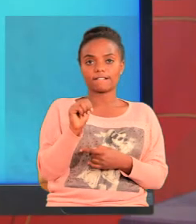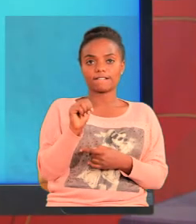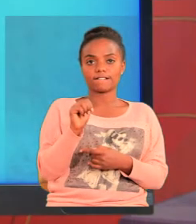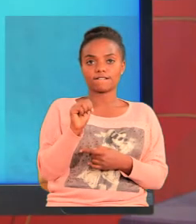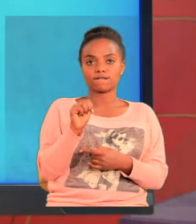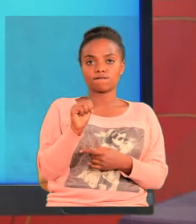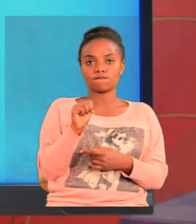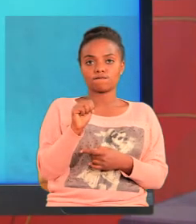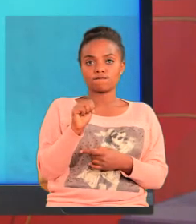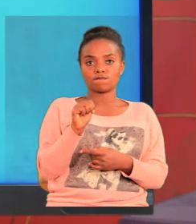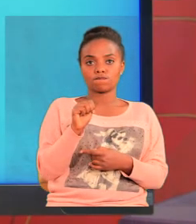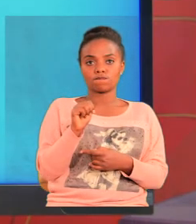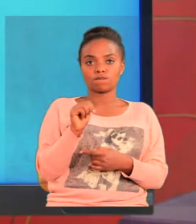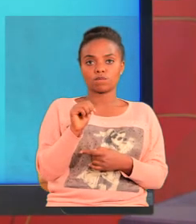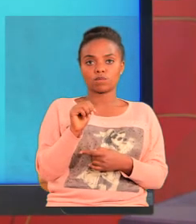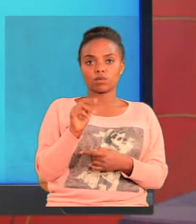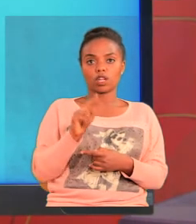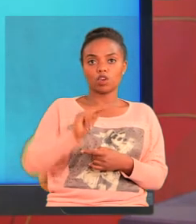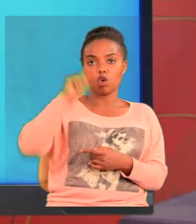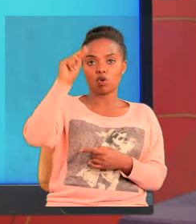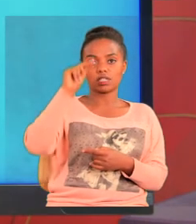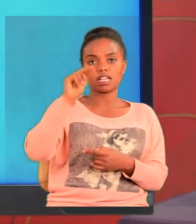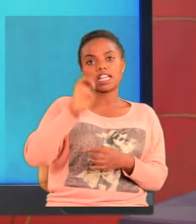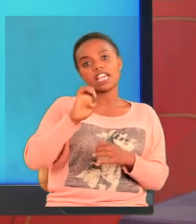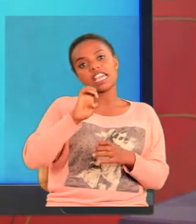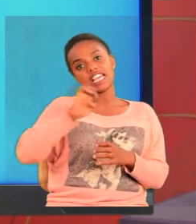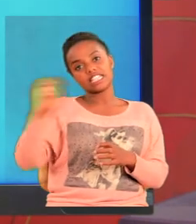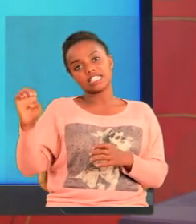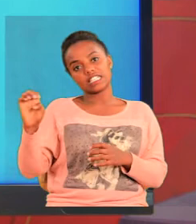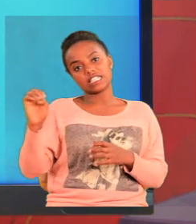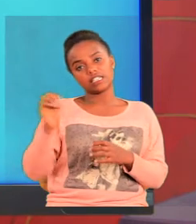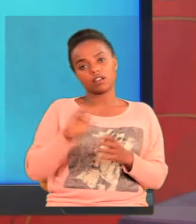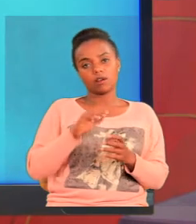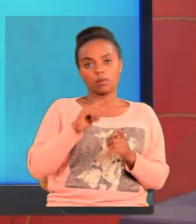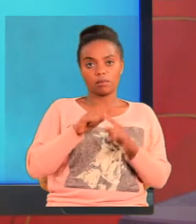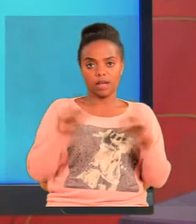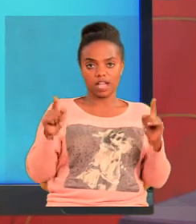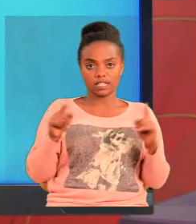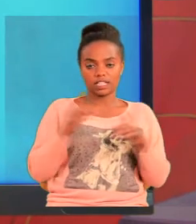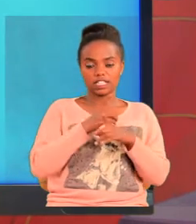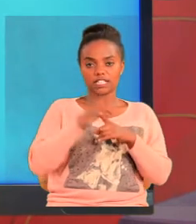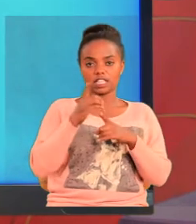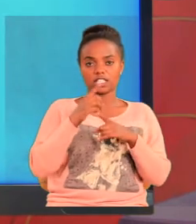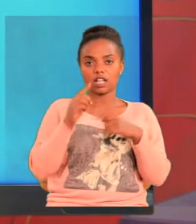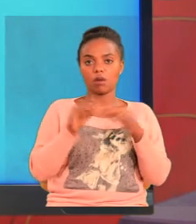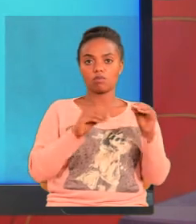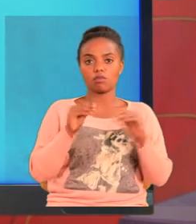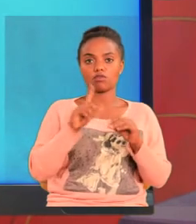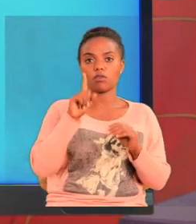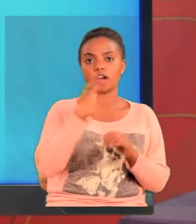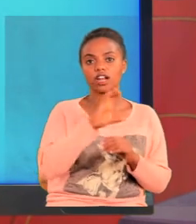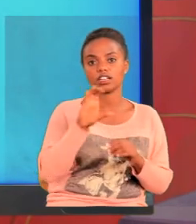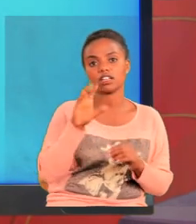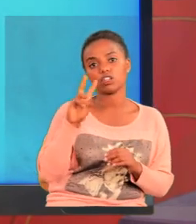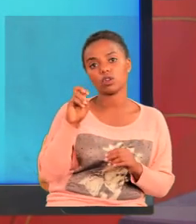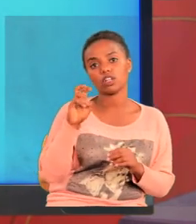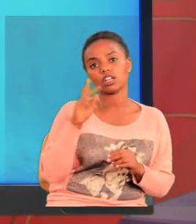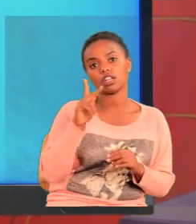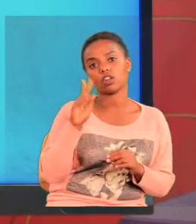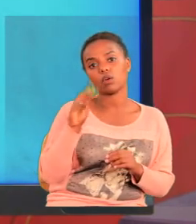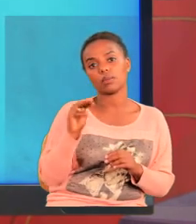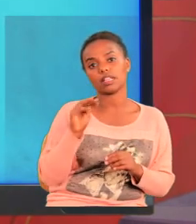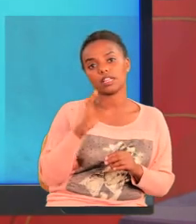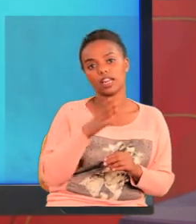northeast, therefore, this one is 20 degrees from north to east part. So the distance moved is this 120 kilometers.